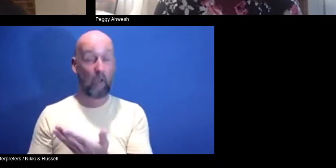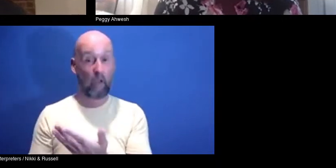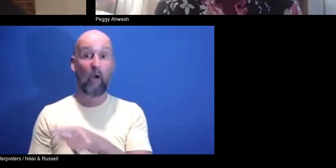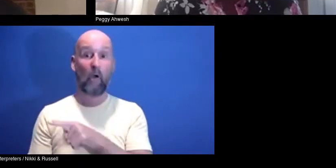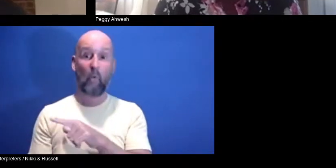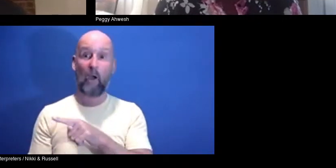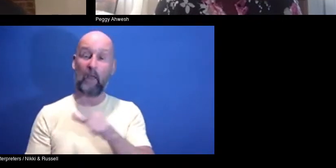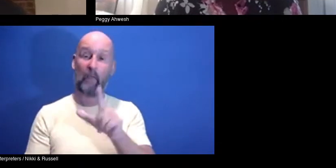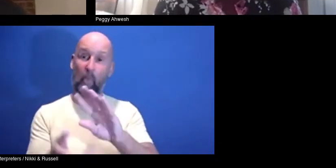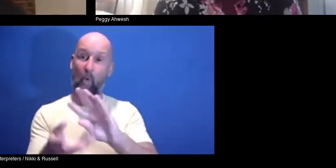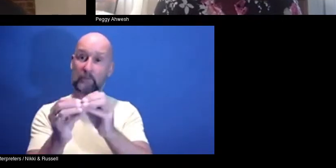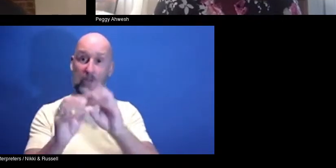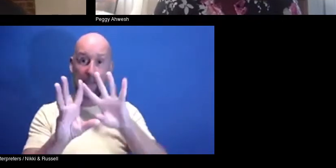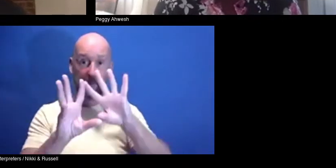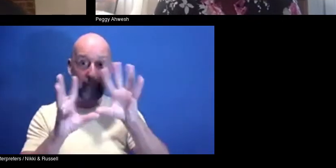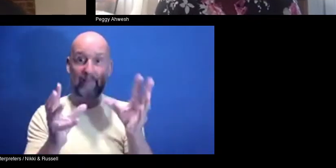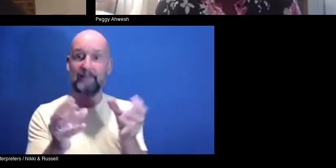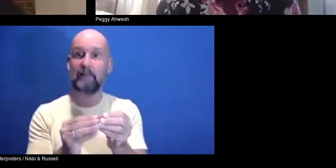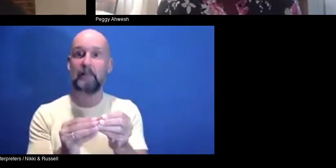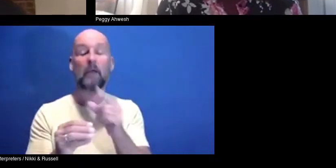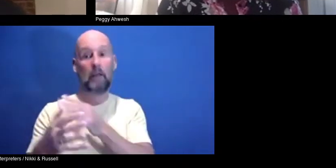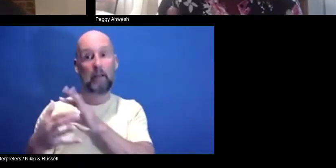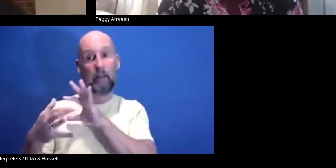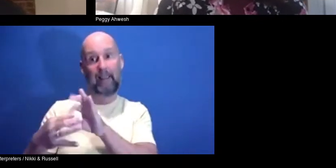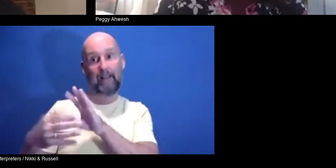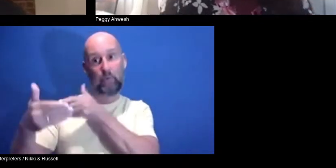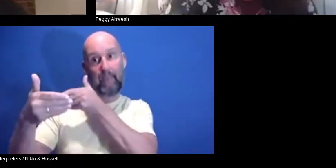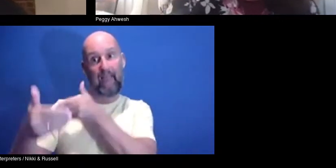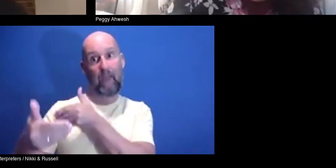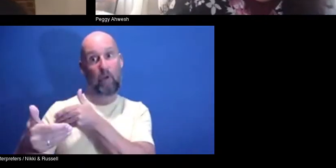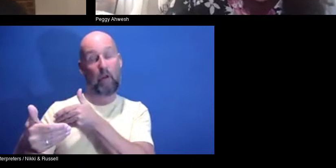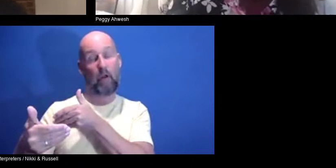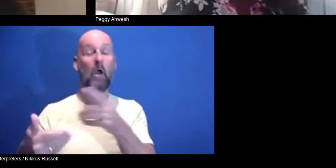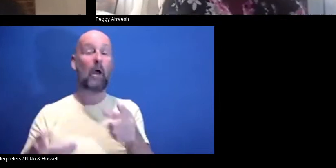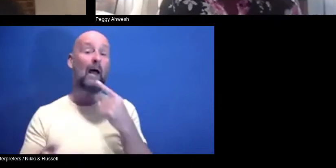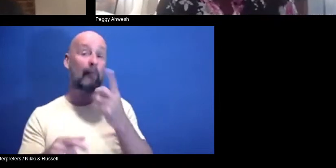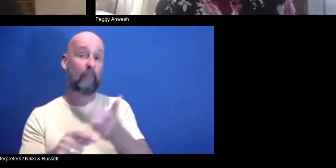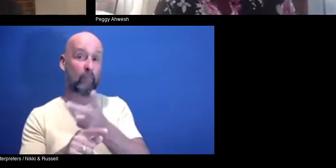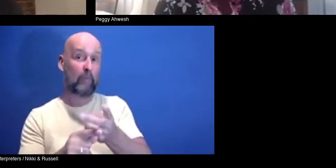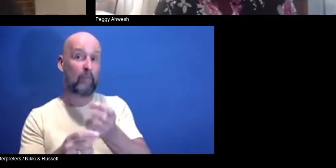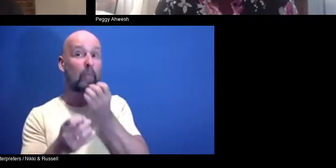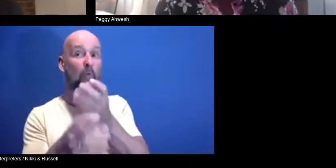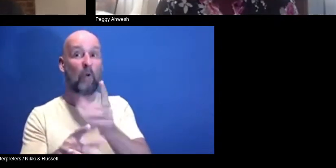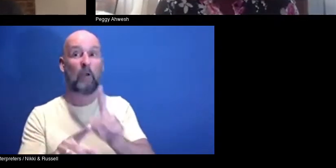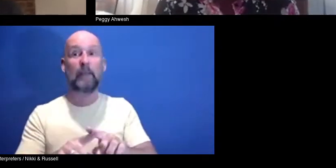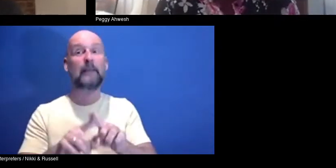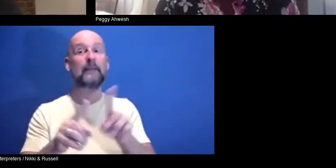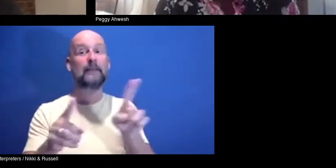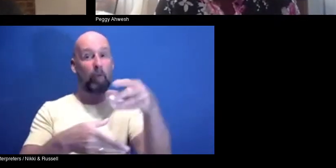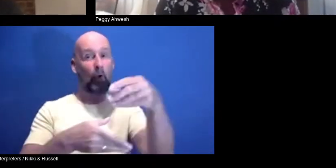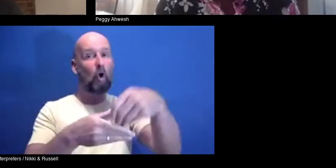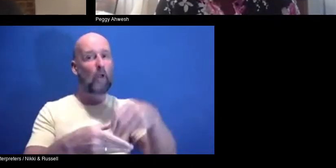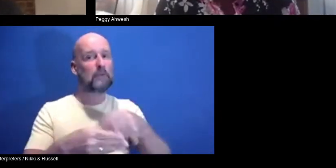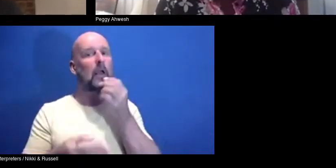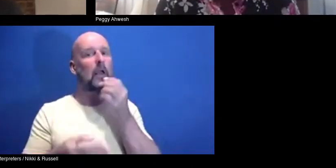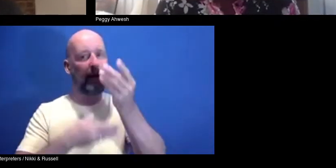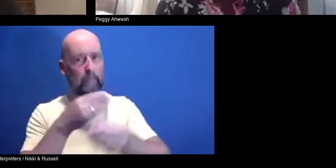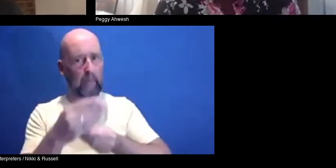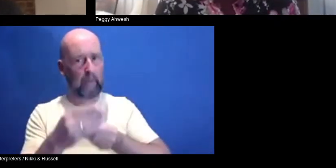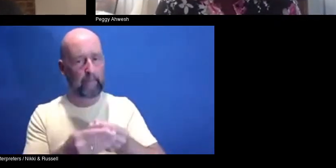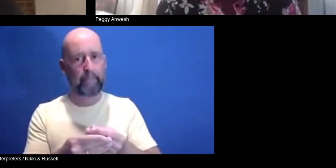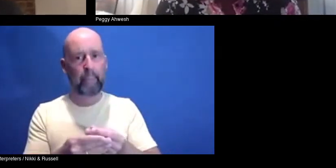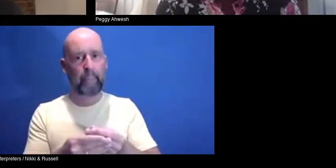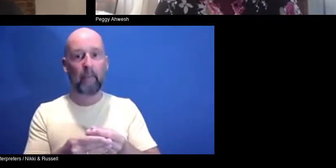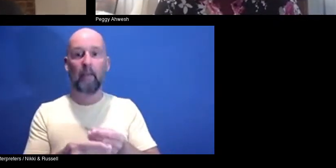definitely of this era, but I have, and I've said this before, actually, in a different context, that I'm